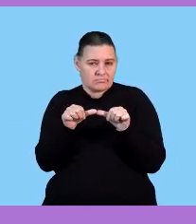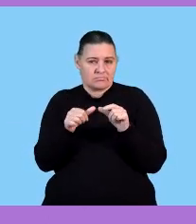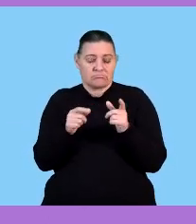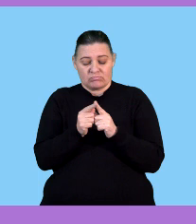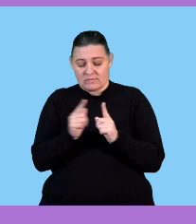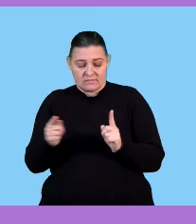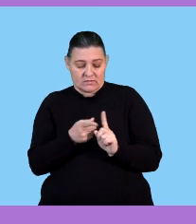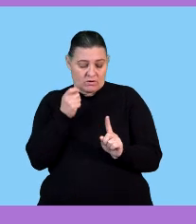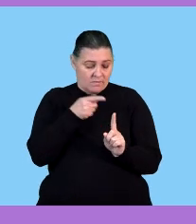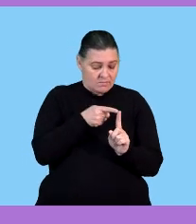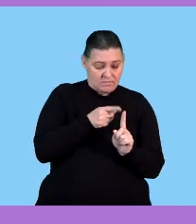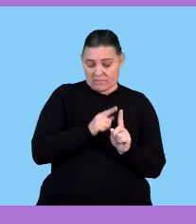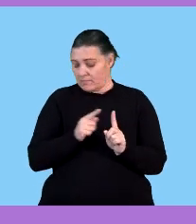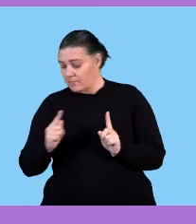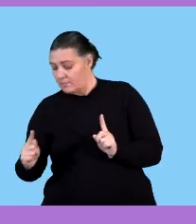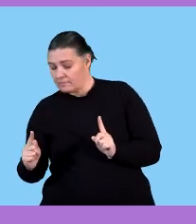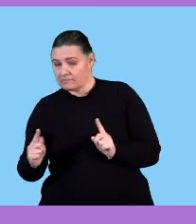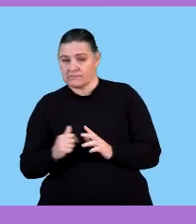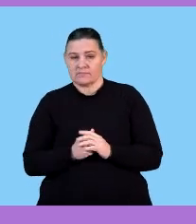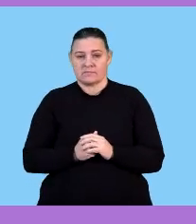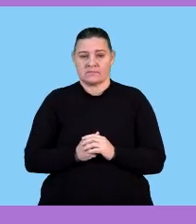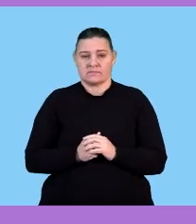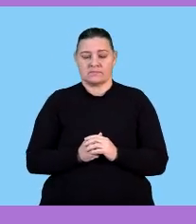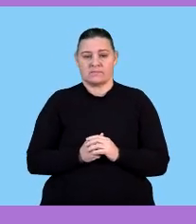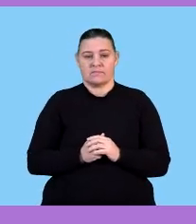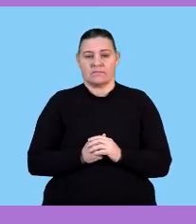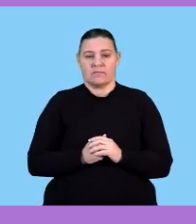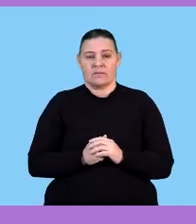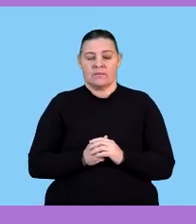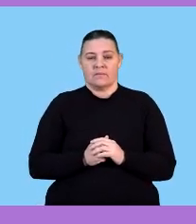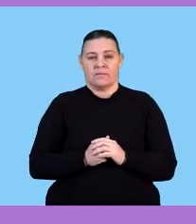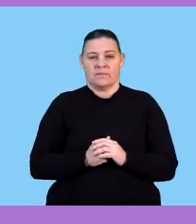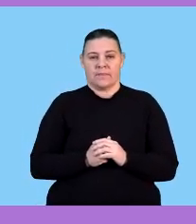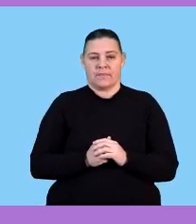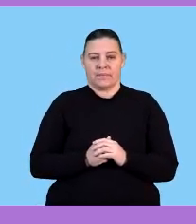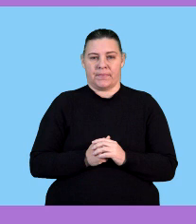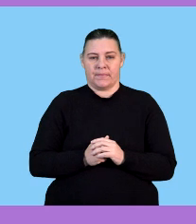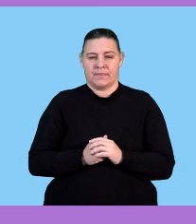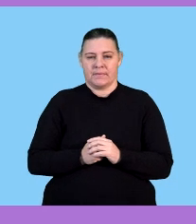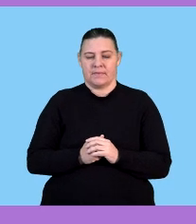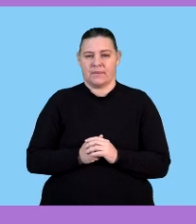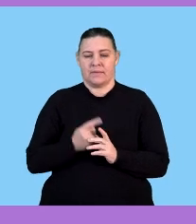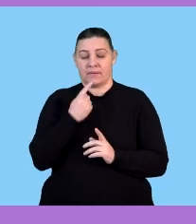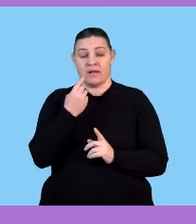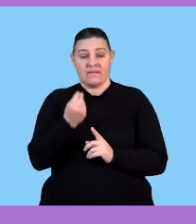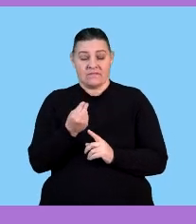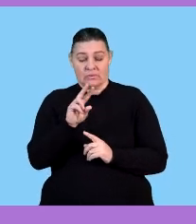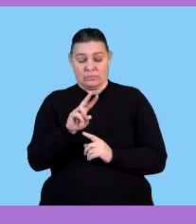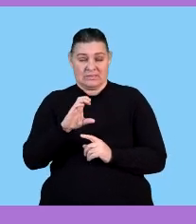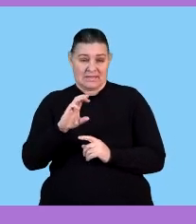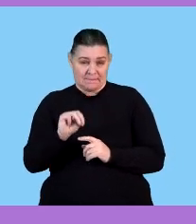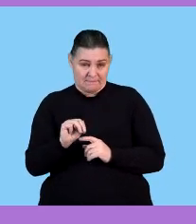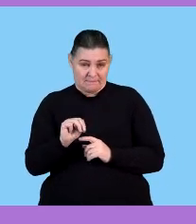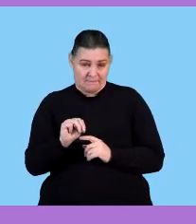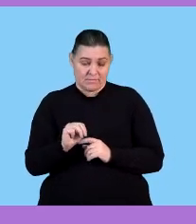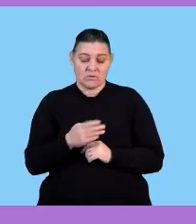measure the distance from that point to that point. So when I did that, I got 2